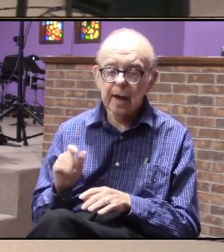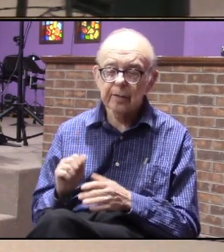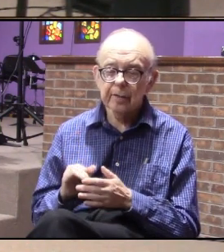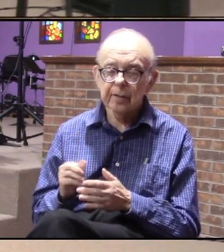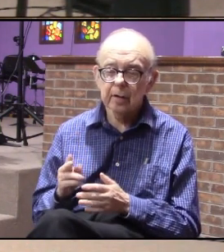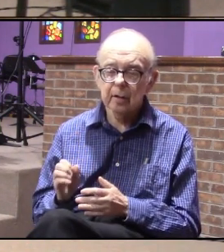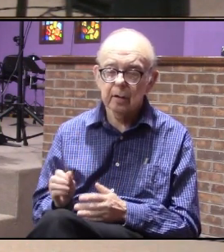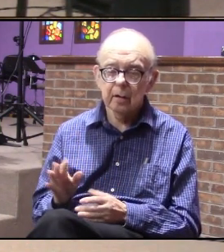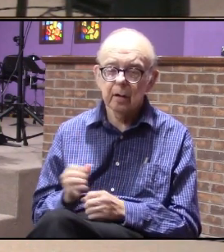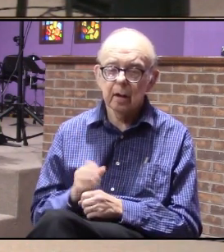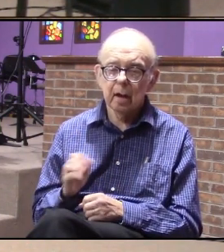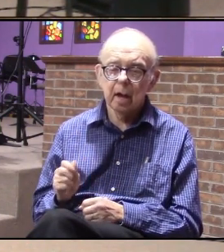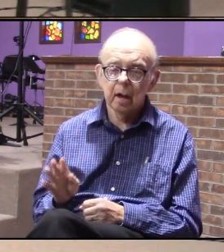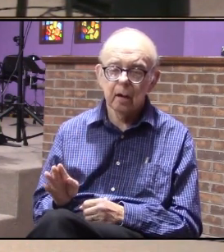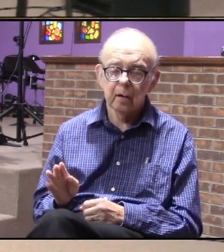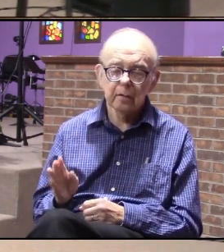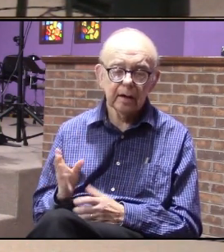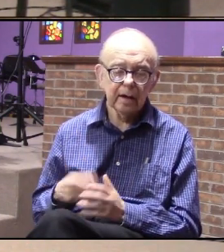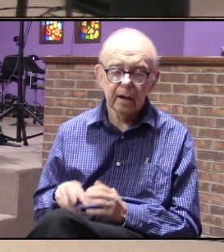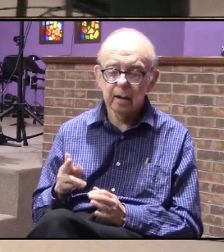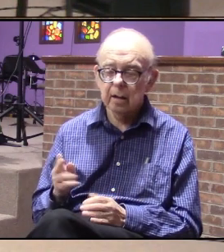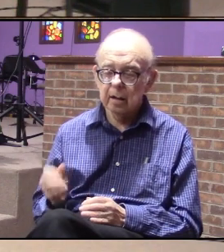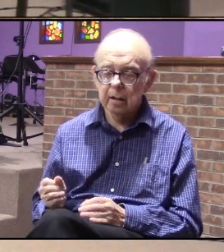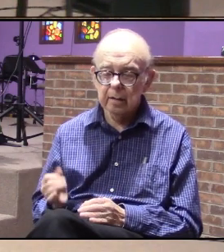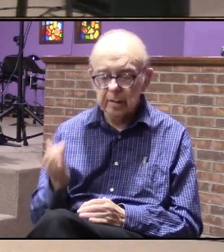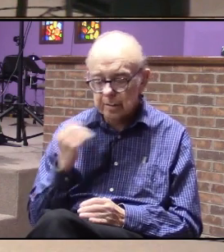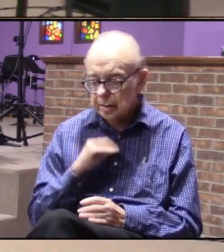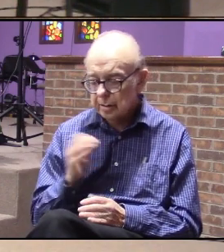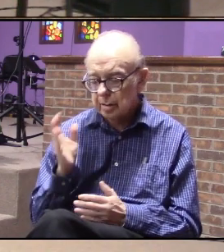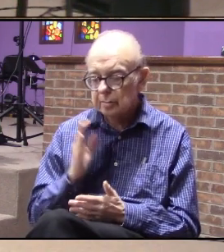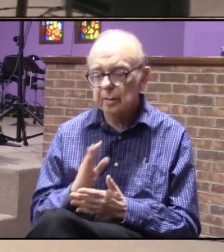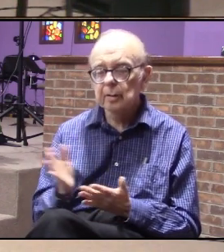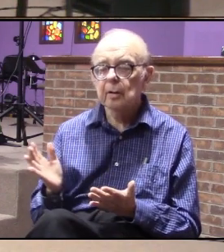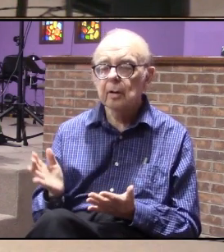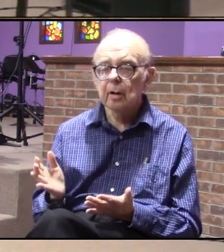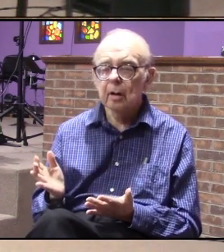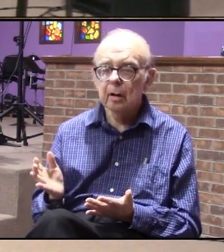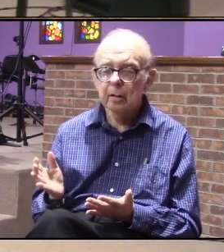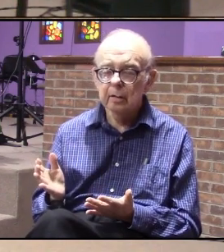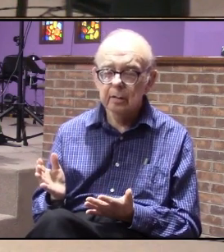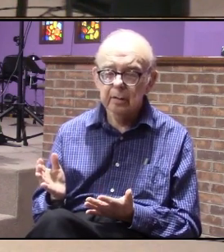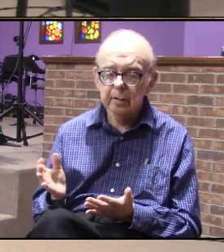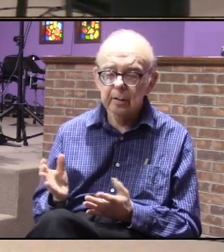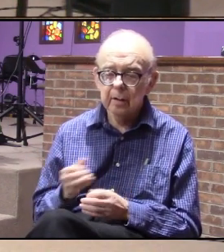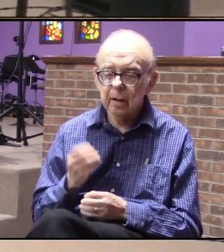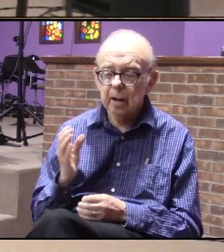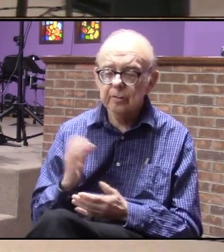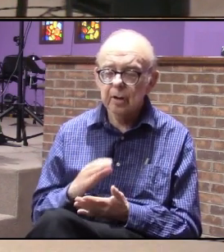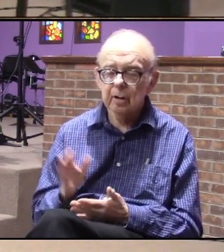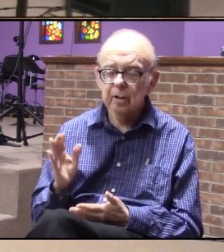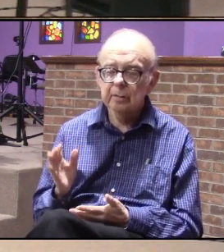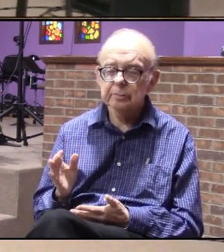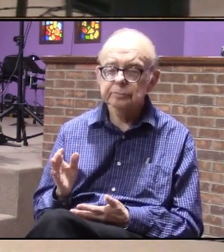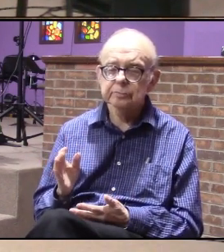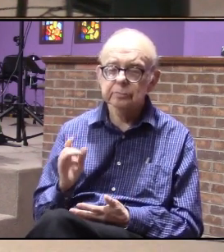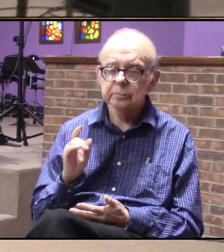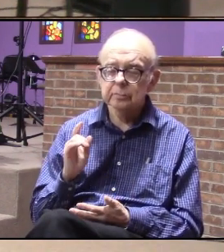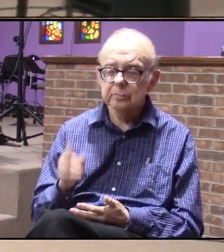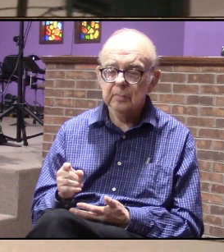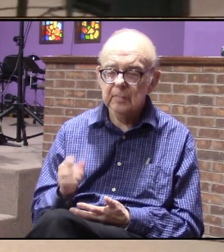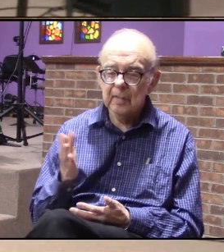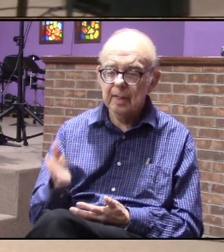You got a job maybe out of high school if you didn't go to college, or if you went to college, you got a job out of college, and